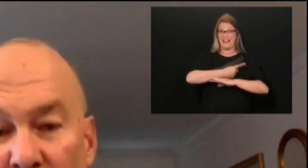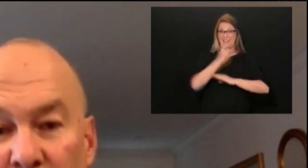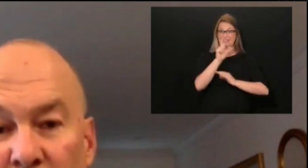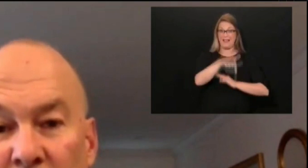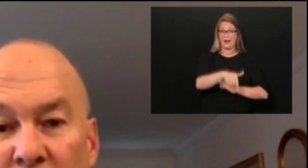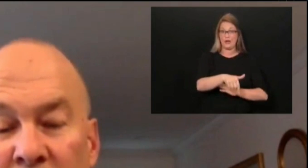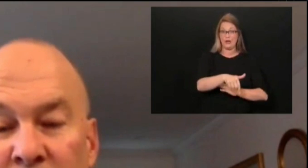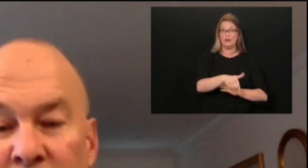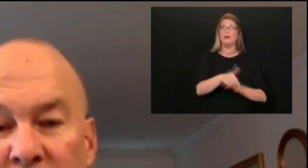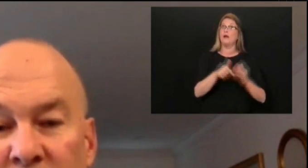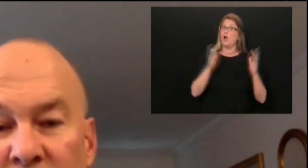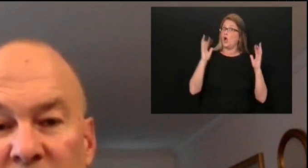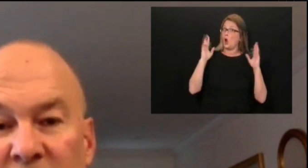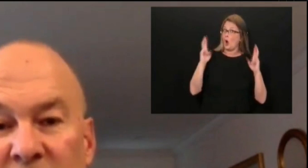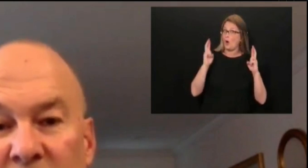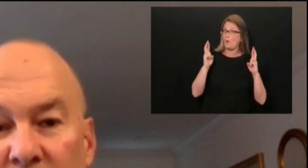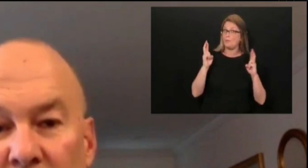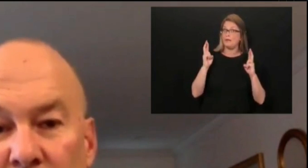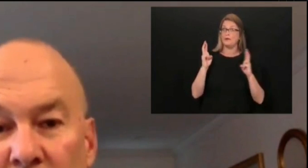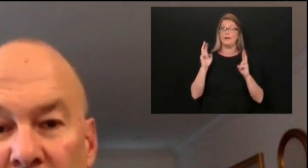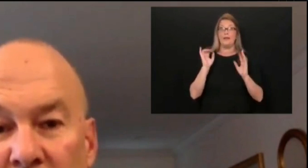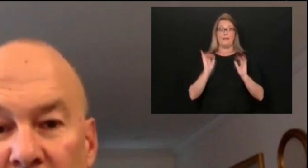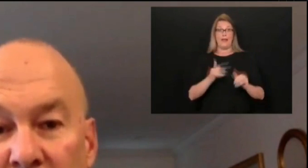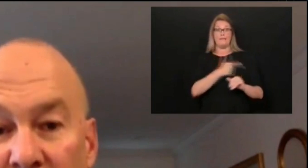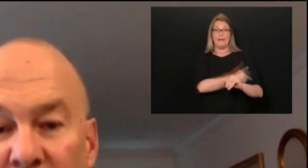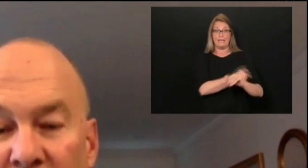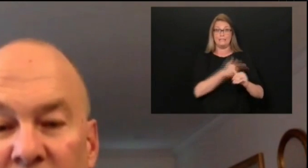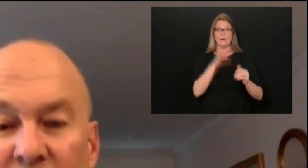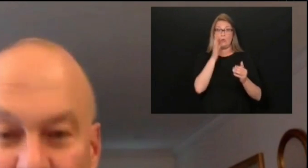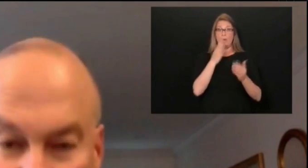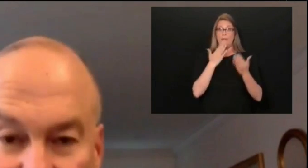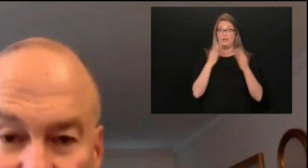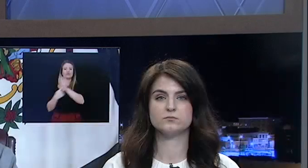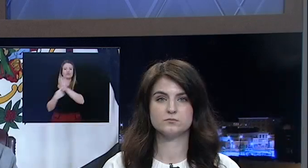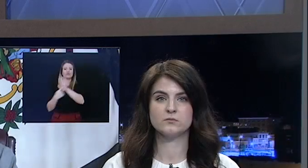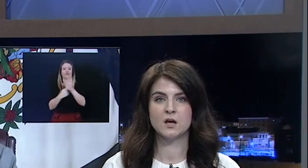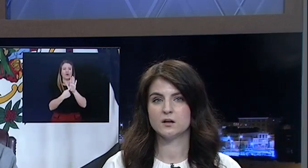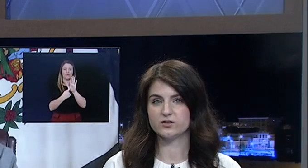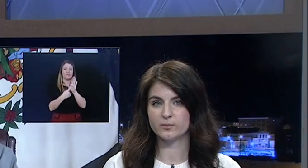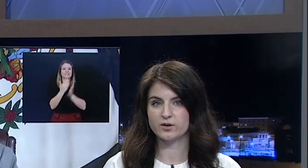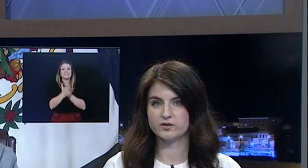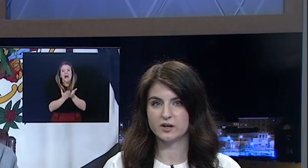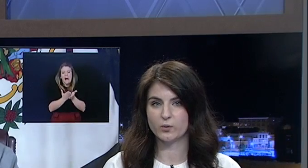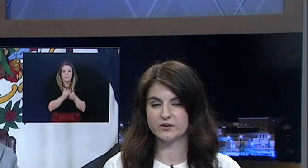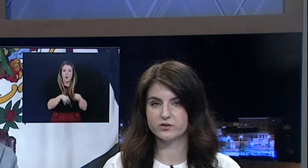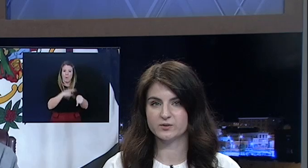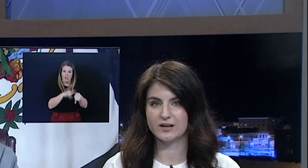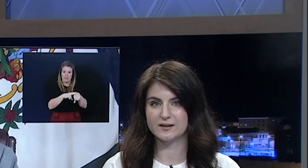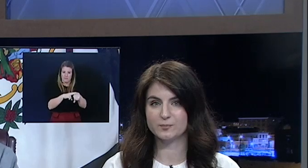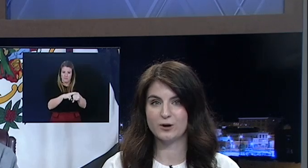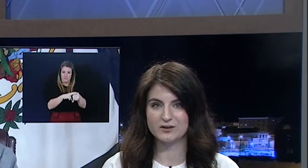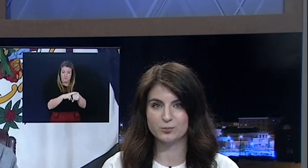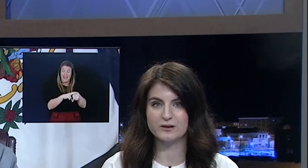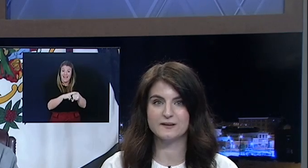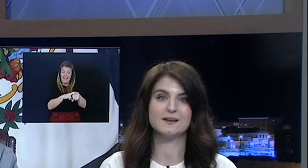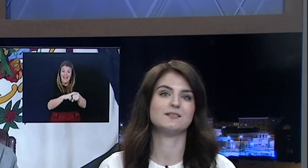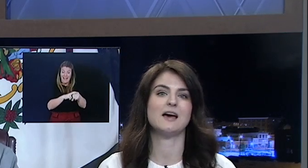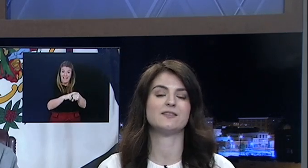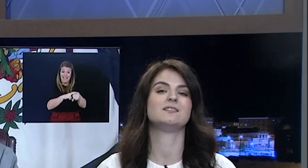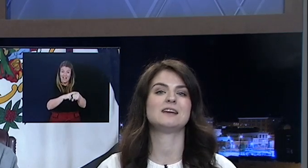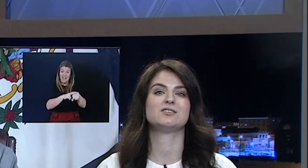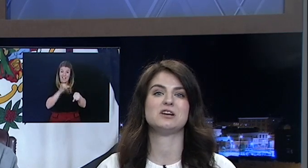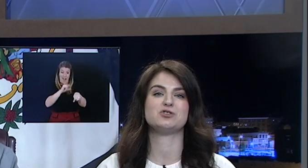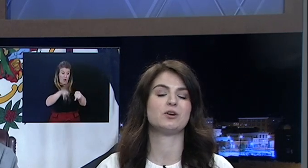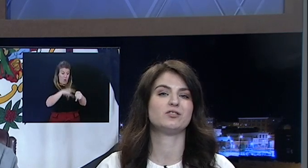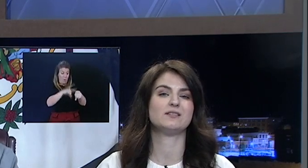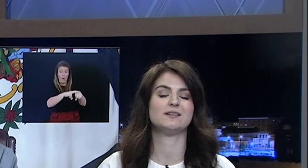us some hope that maybe this vaccine might be effective. Now some other takeaways from today's press briefing is